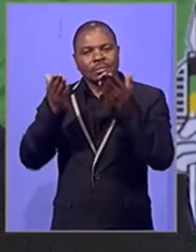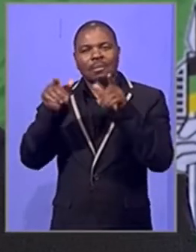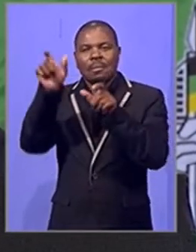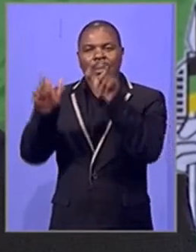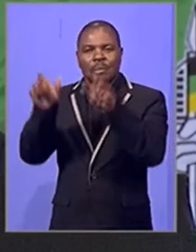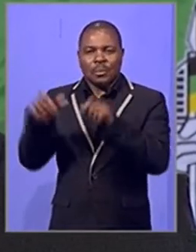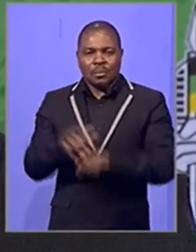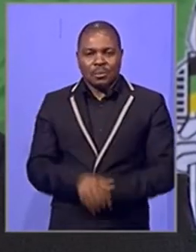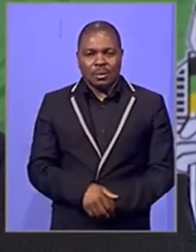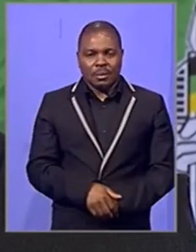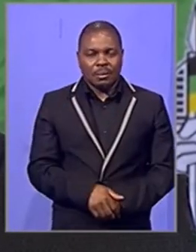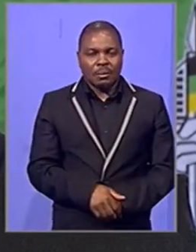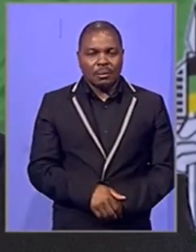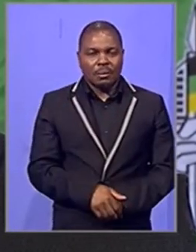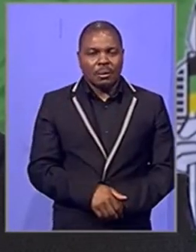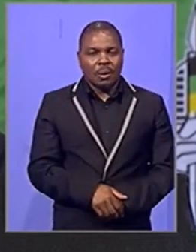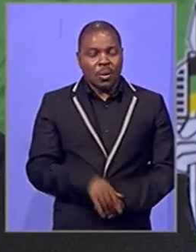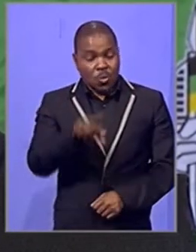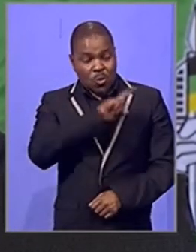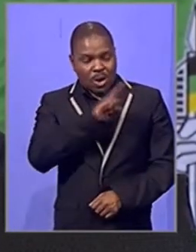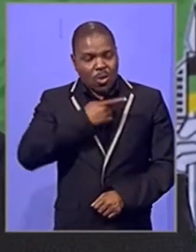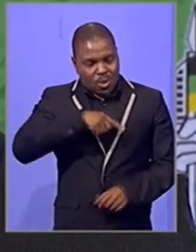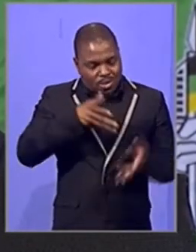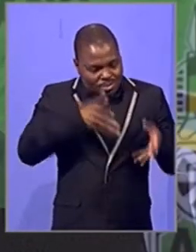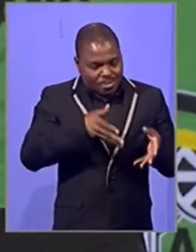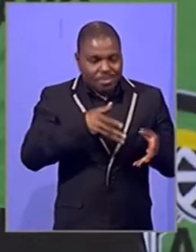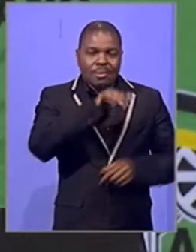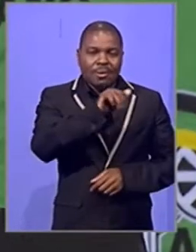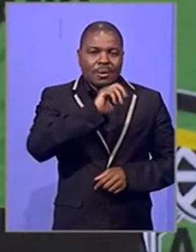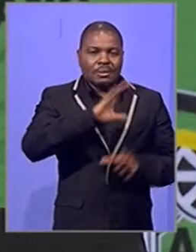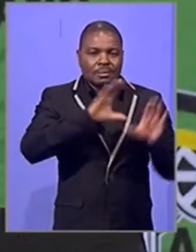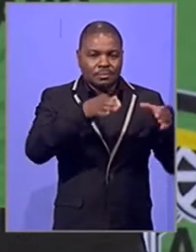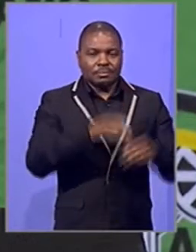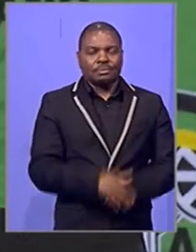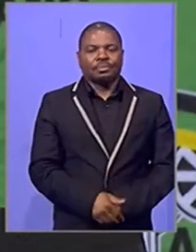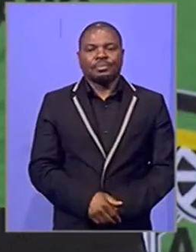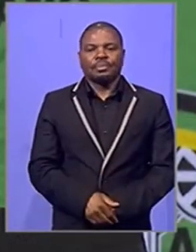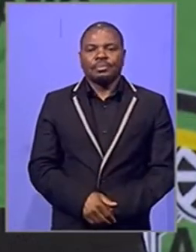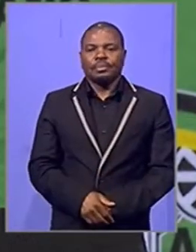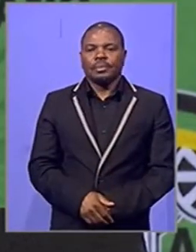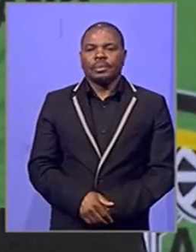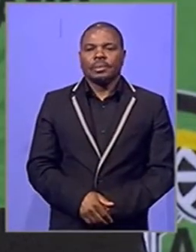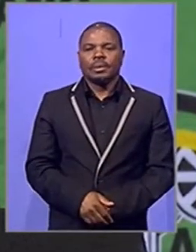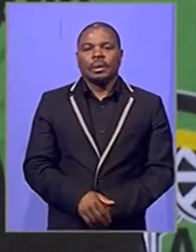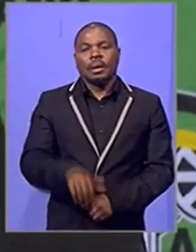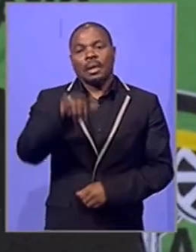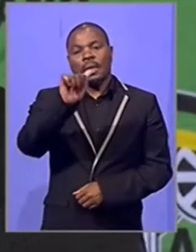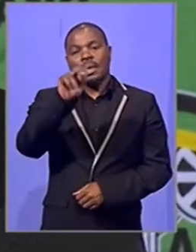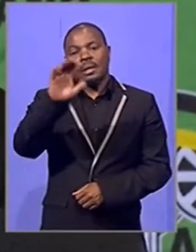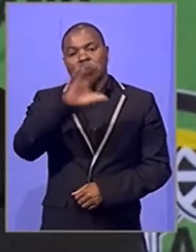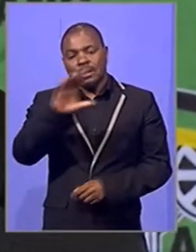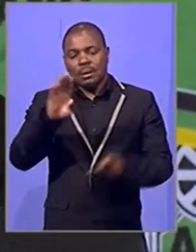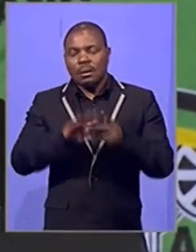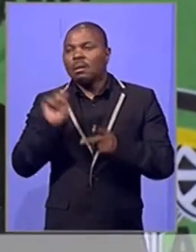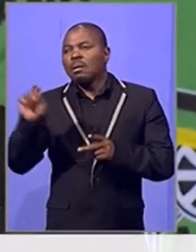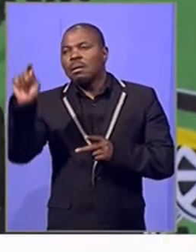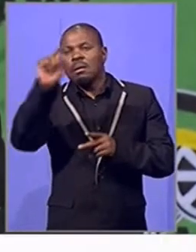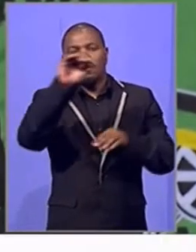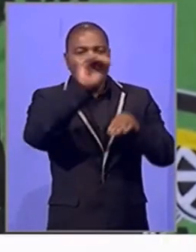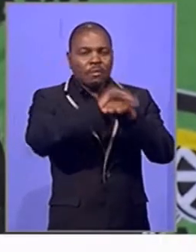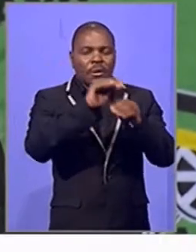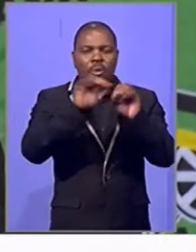It's what justifies our existence. As the ANC and our friends in the diaspora,